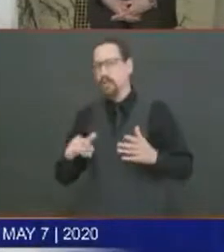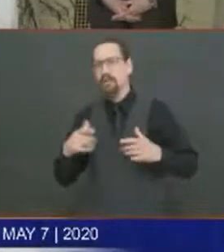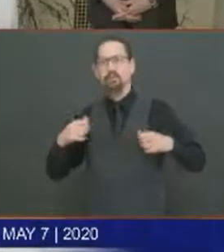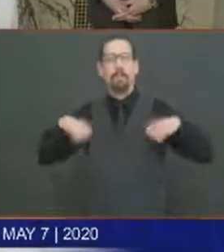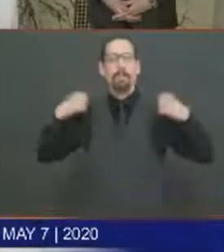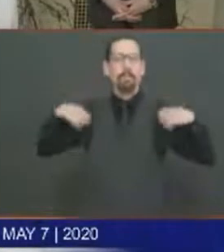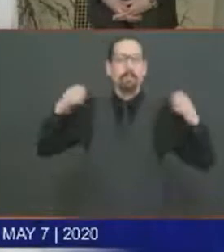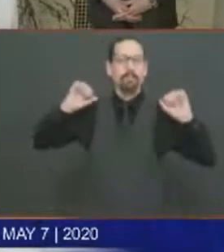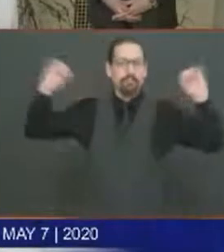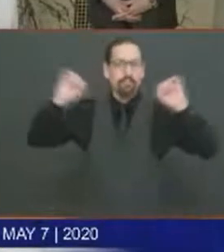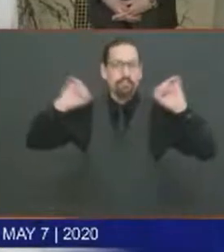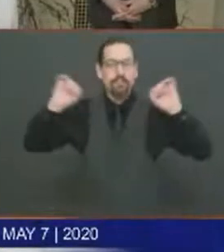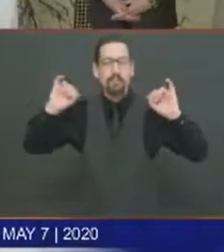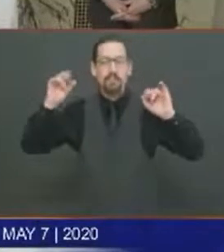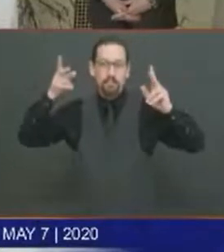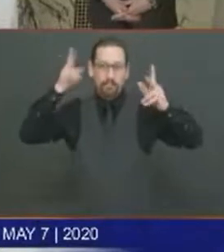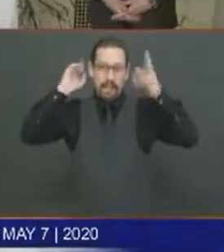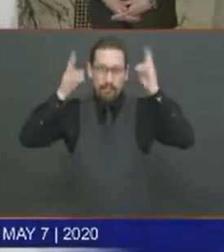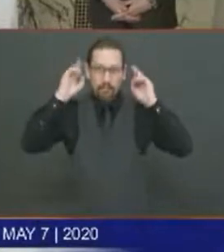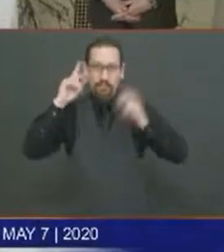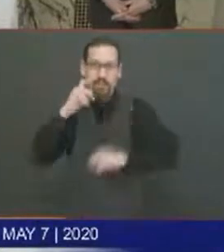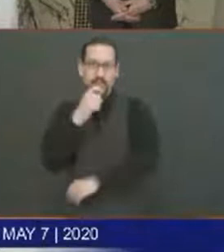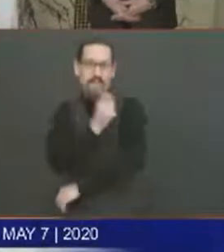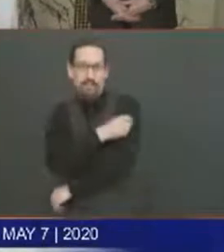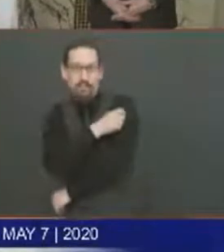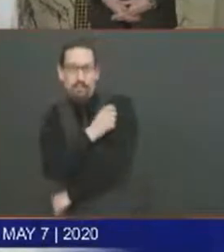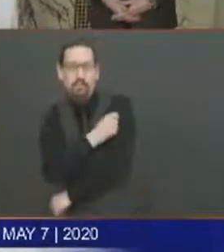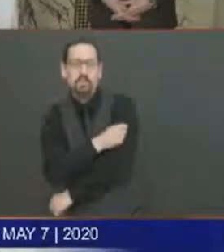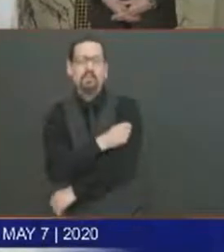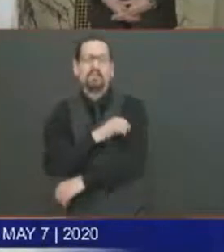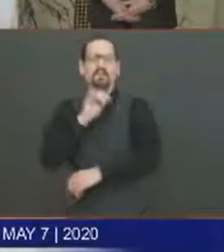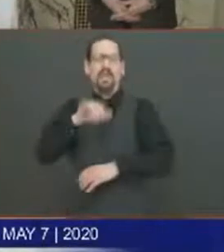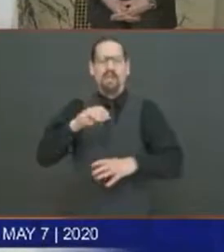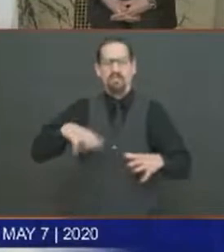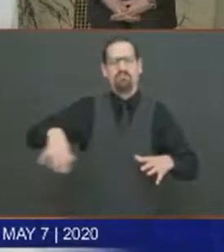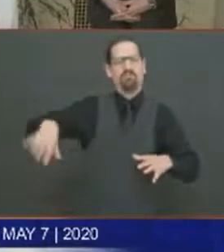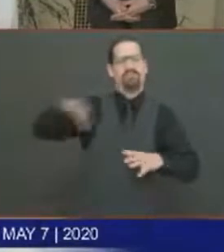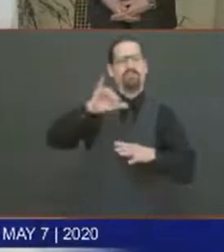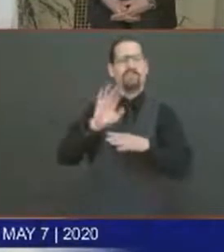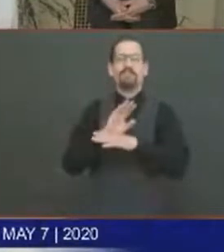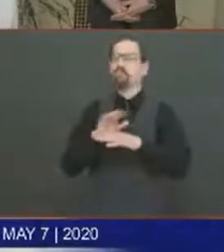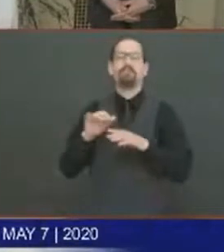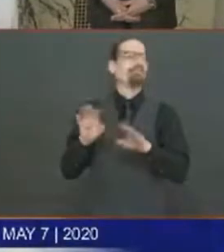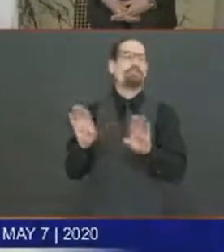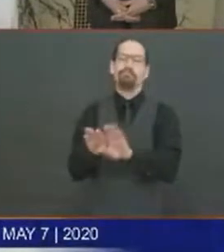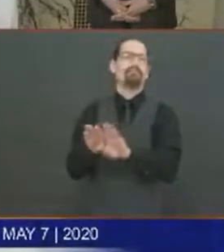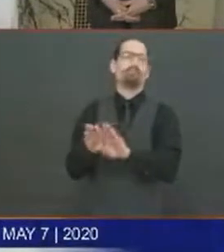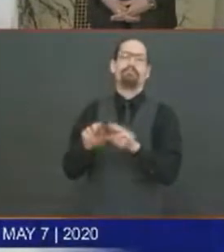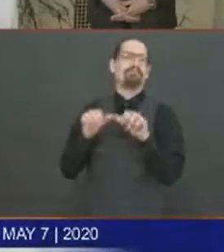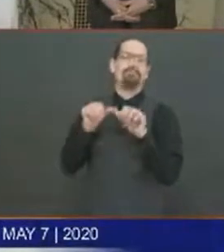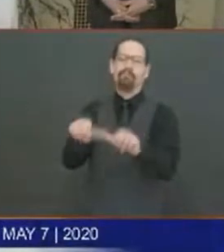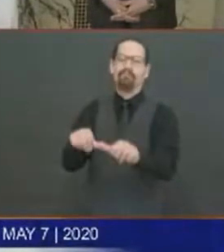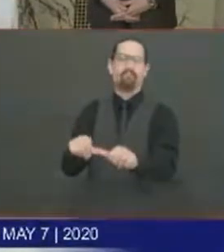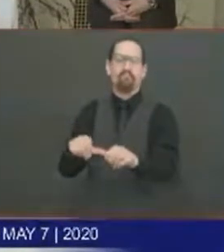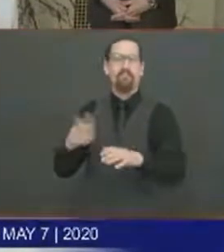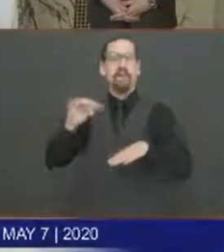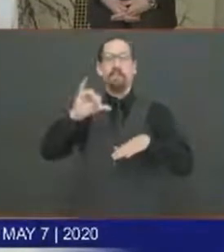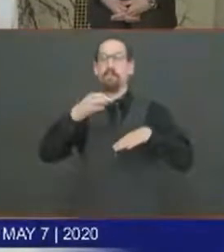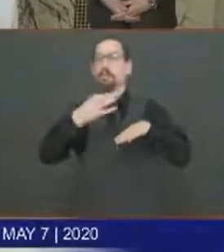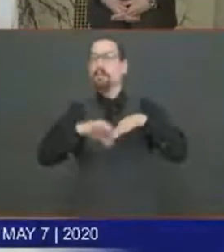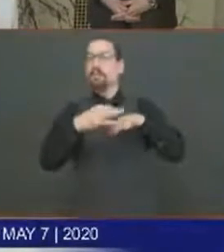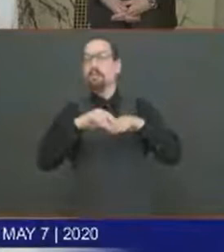nail salons, barbershops, tattoo parlors, will also remain closed for now.